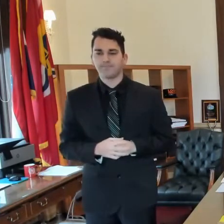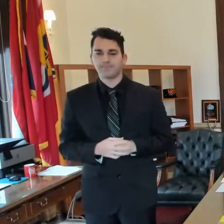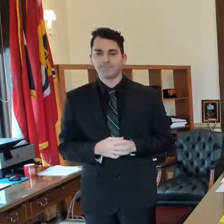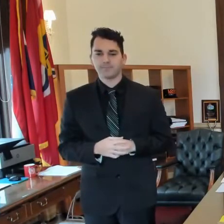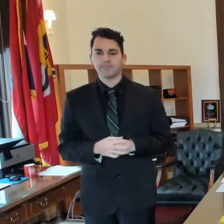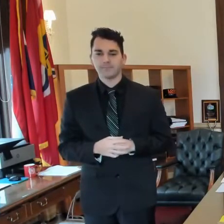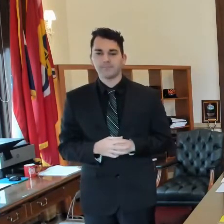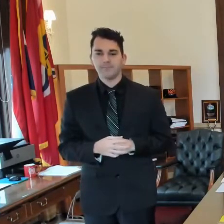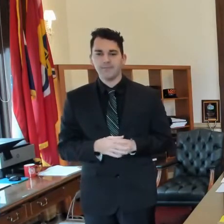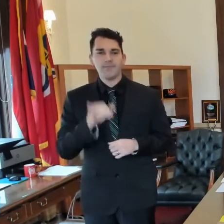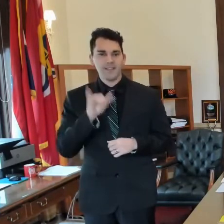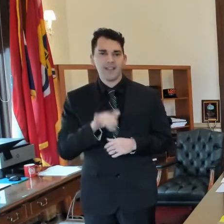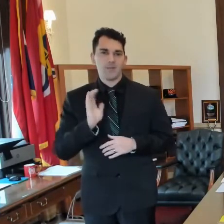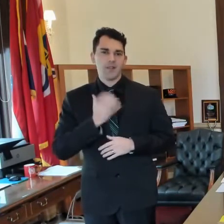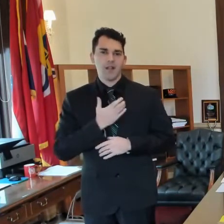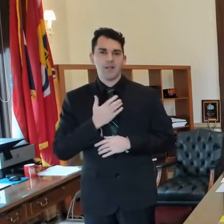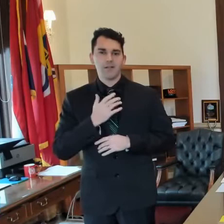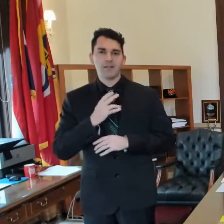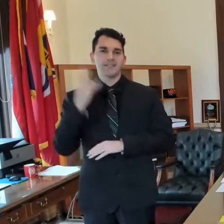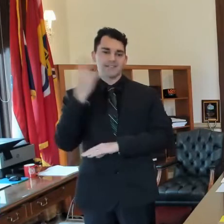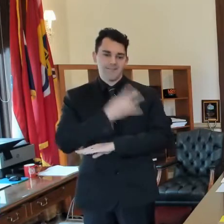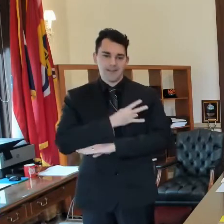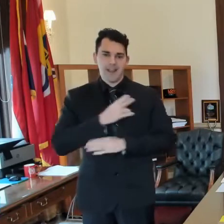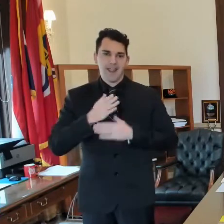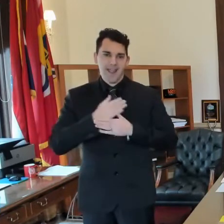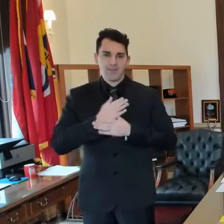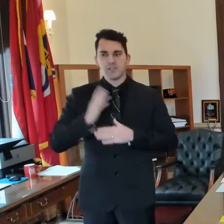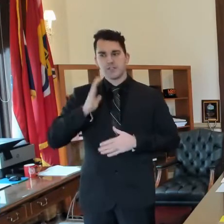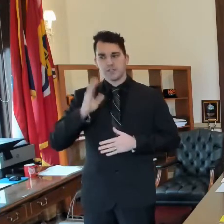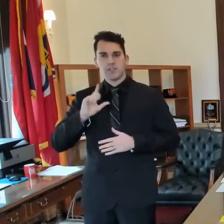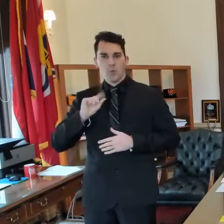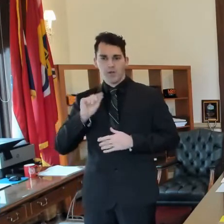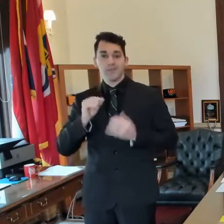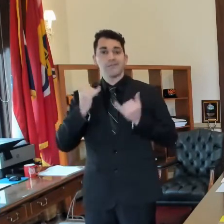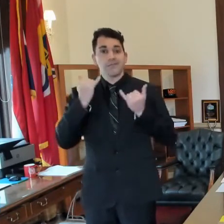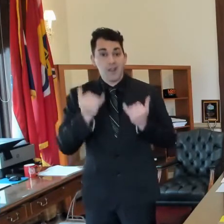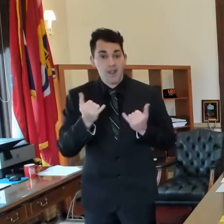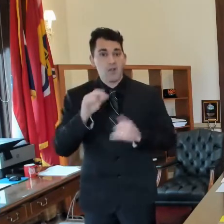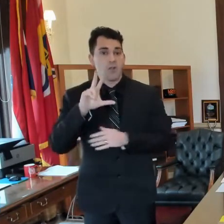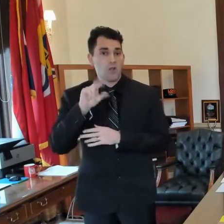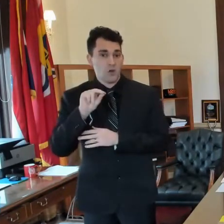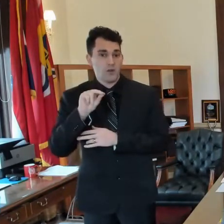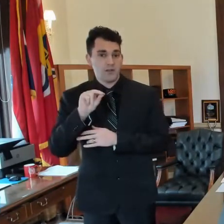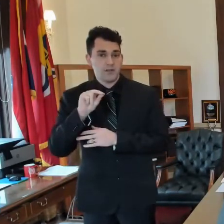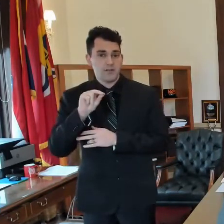as a 7-day average. So now we're averaging 30. So that's